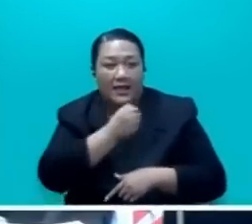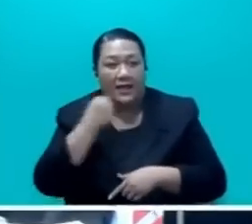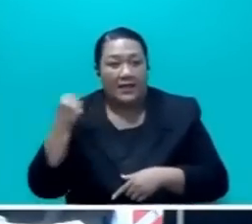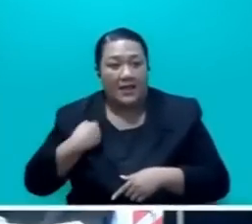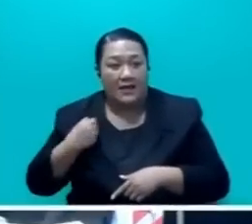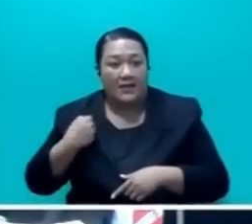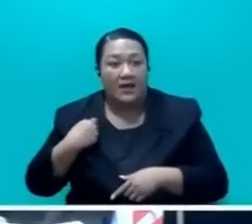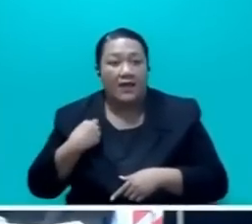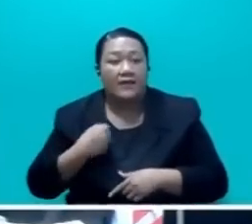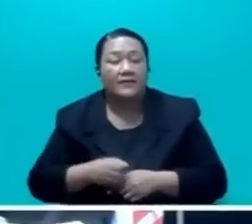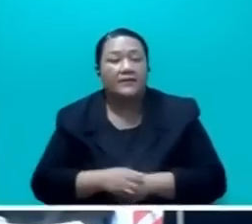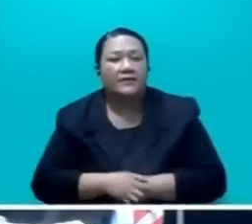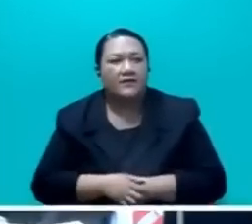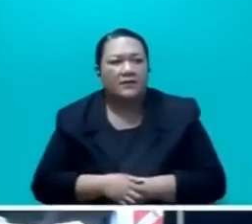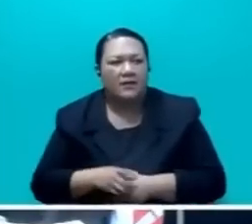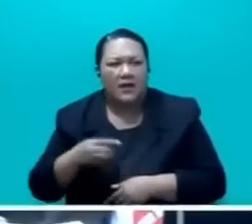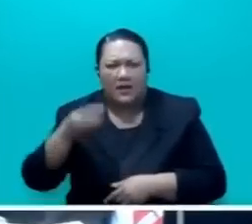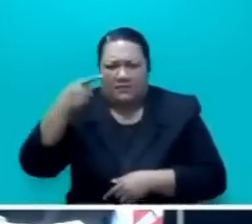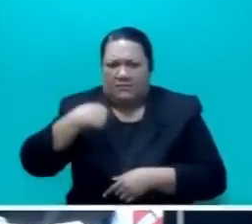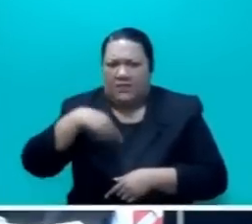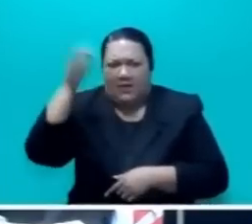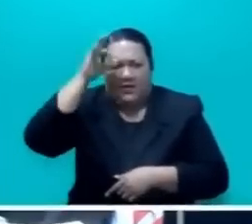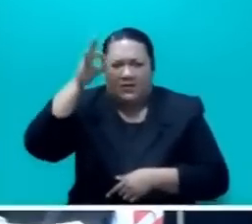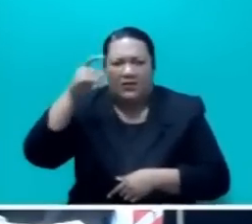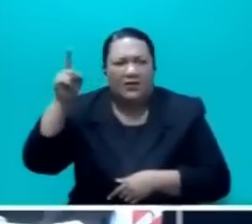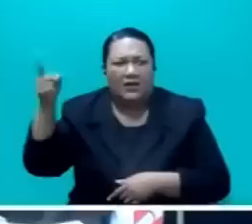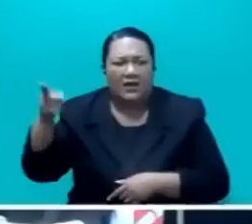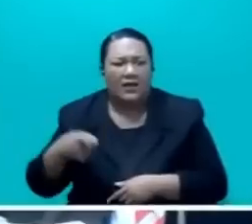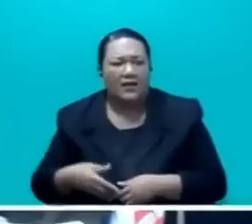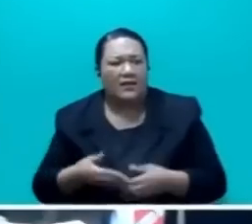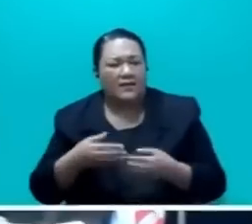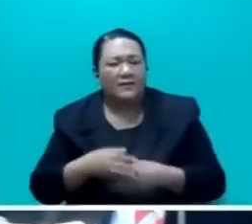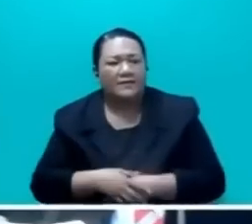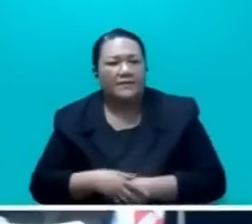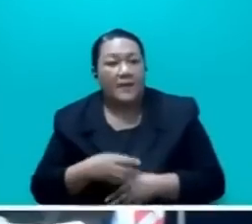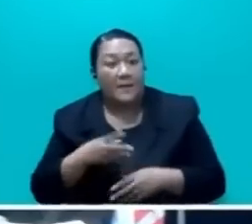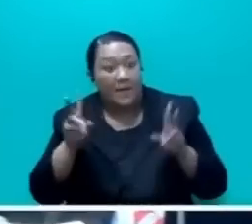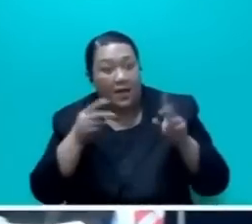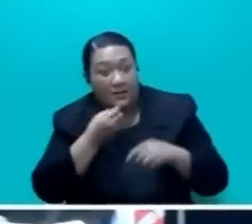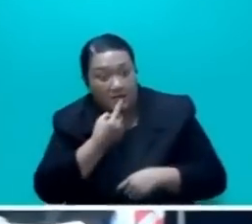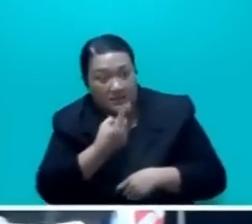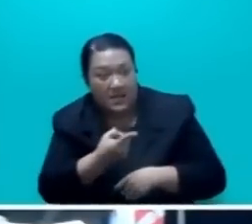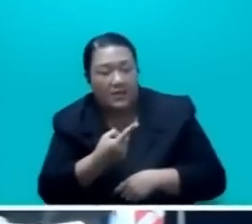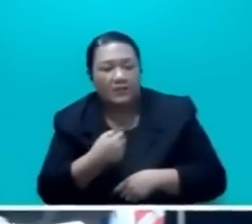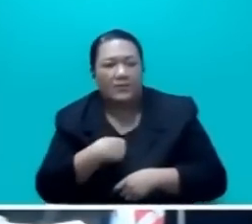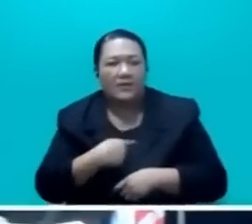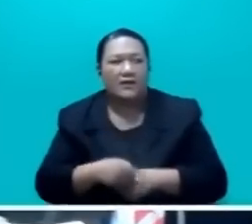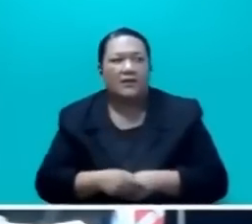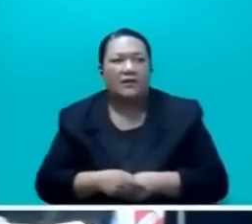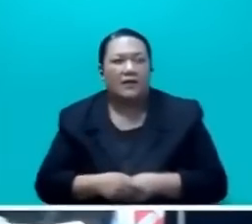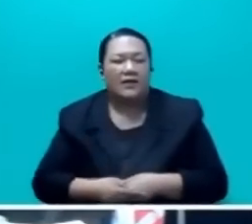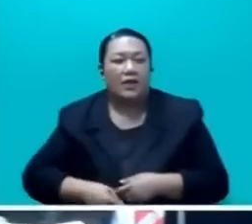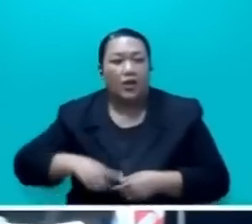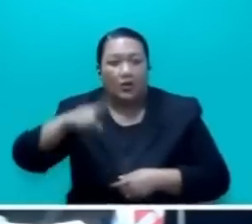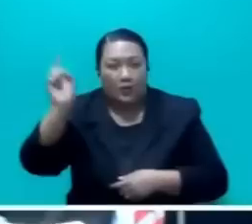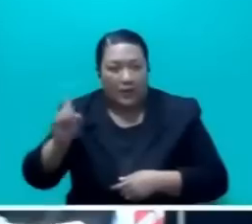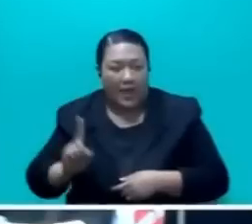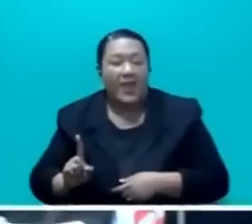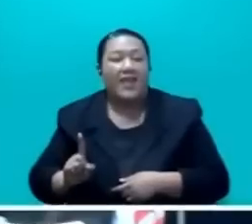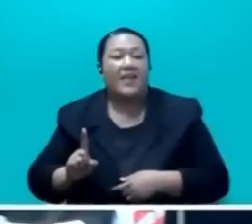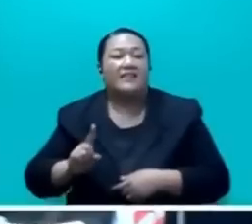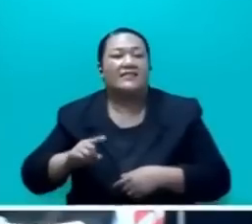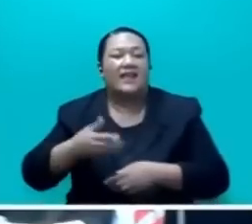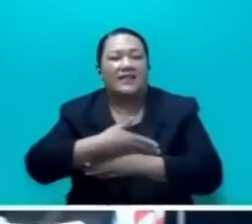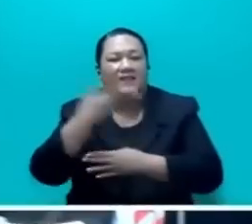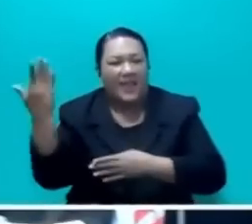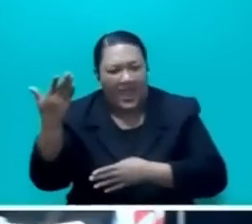person, Wayne Iota. And this is what he said. It is a day of hope, what the